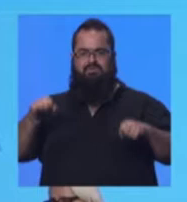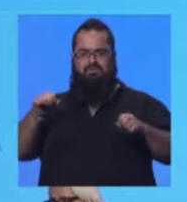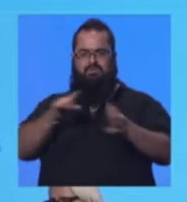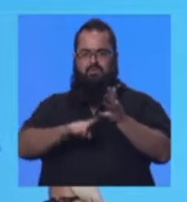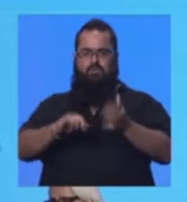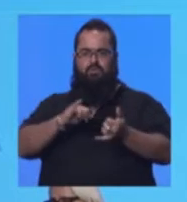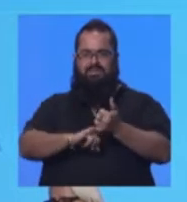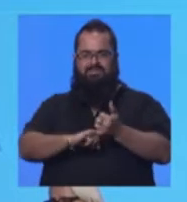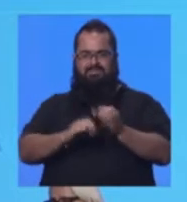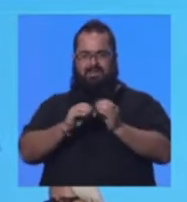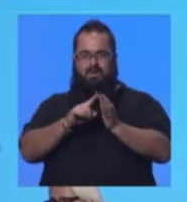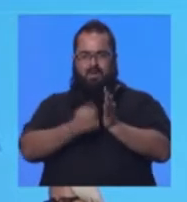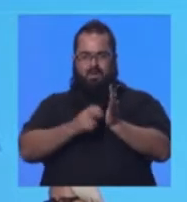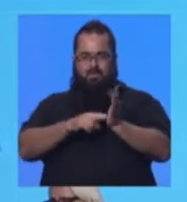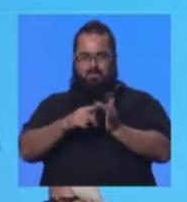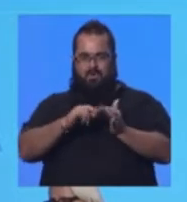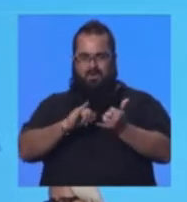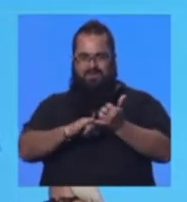Sanders?